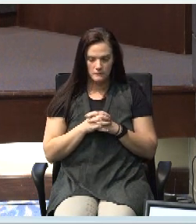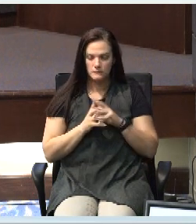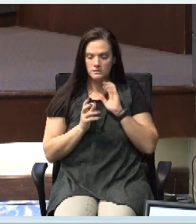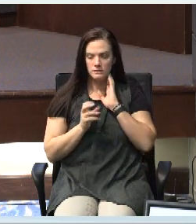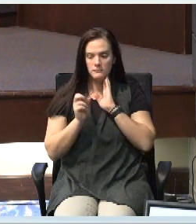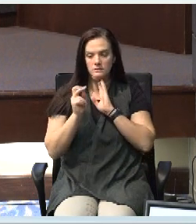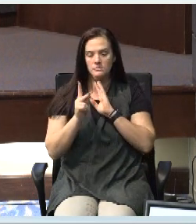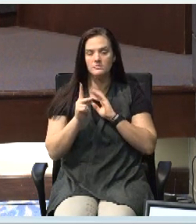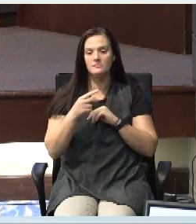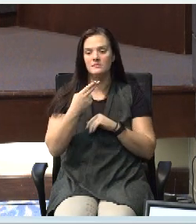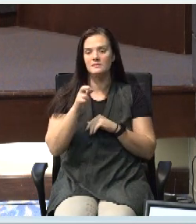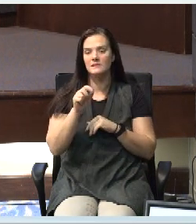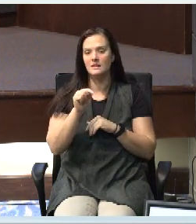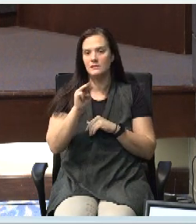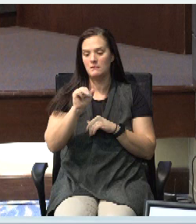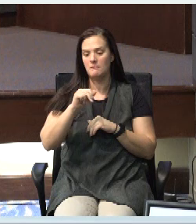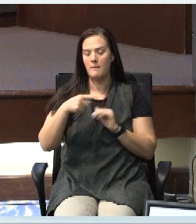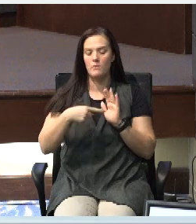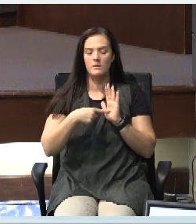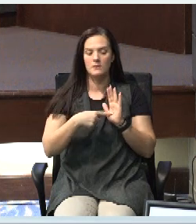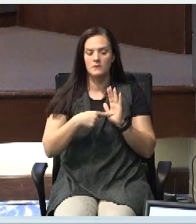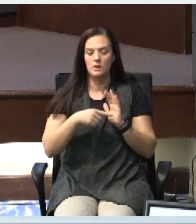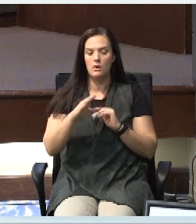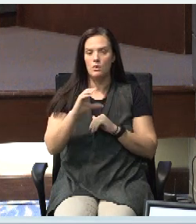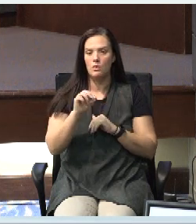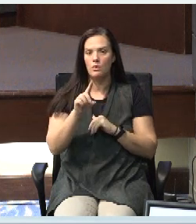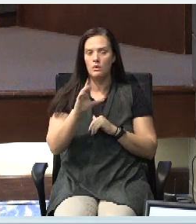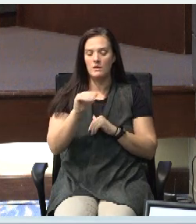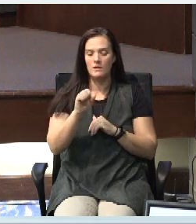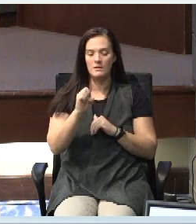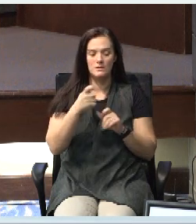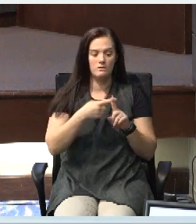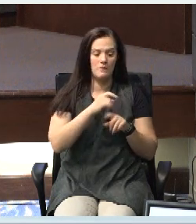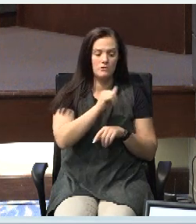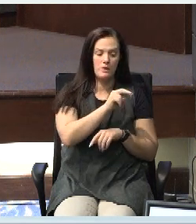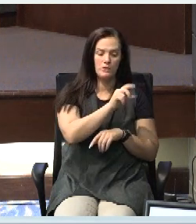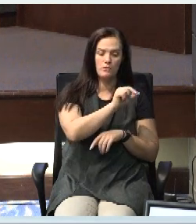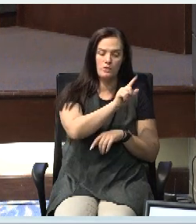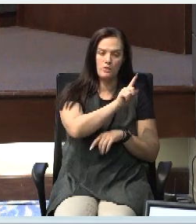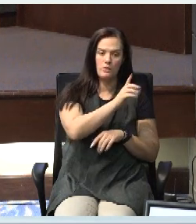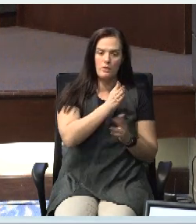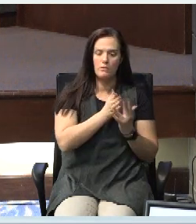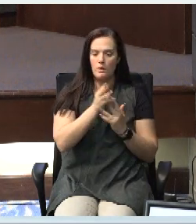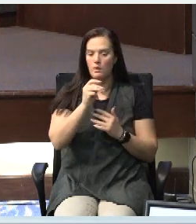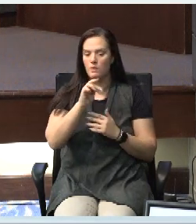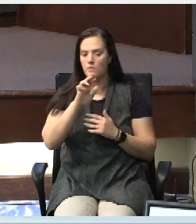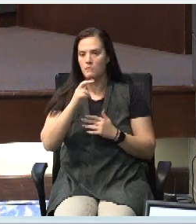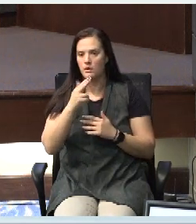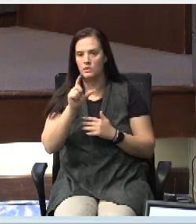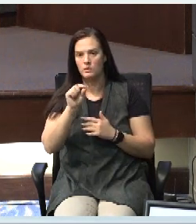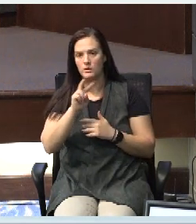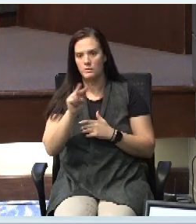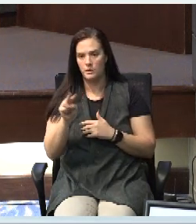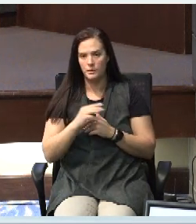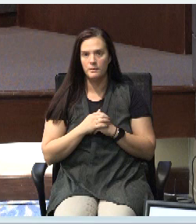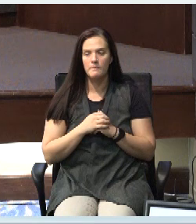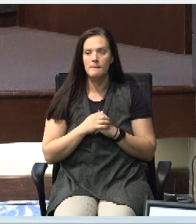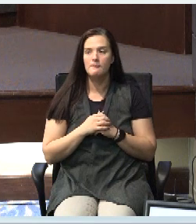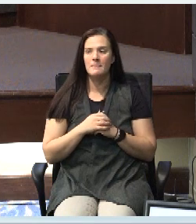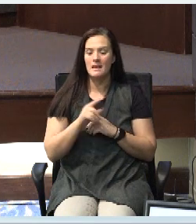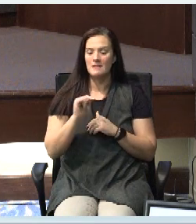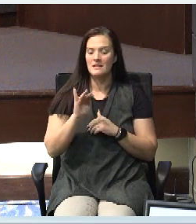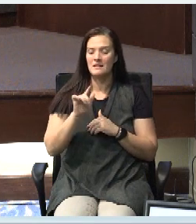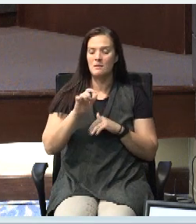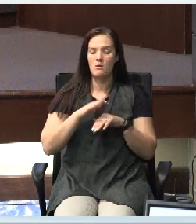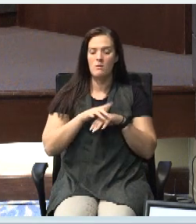Okay, this heat map represents total cases from January 2021 through March 2022. The table